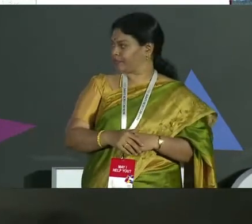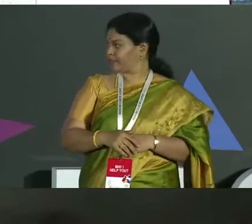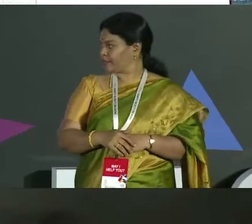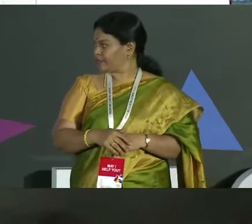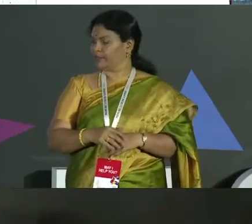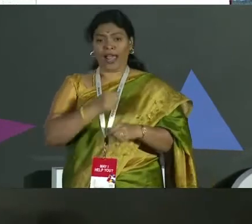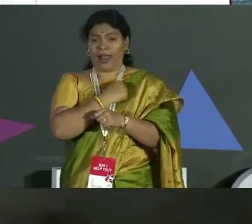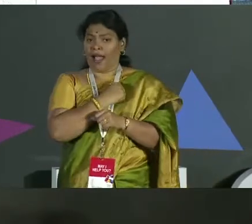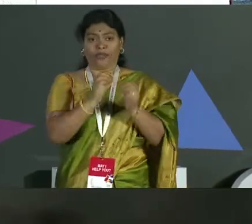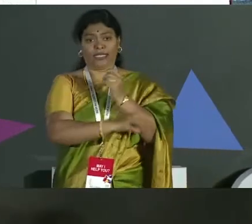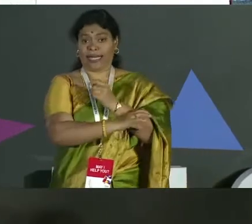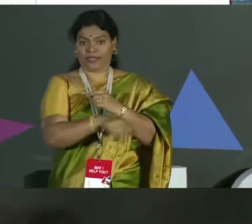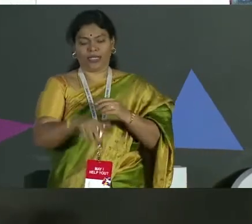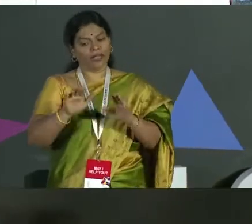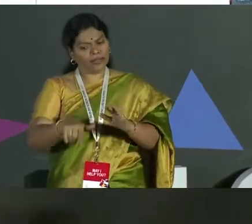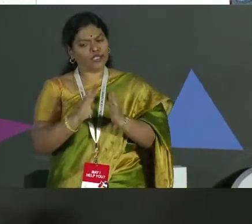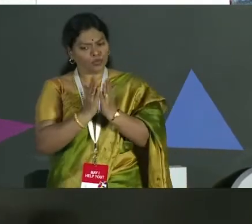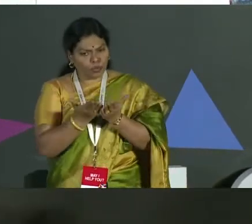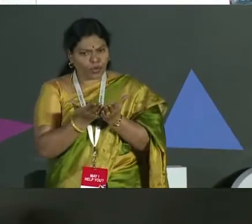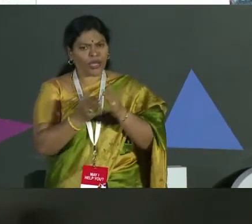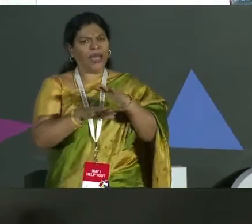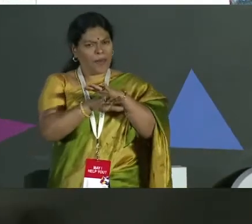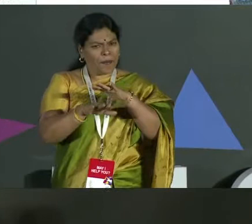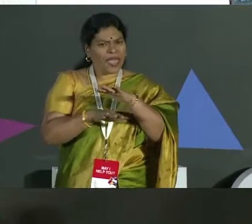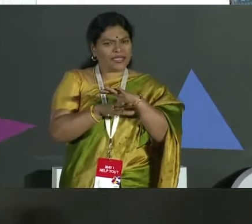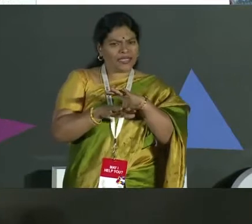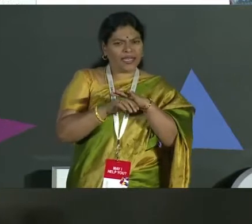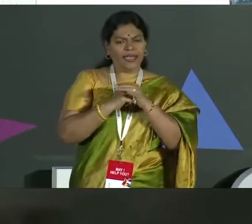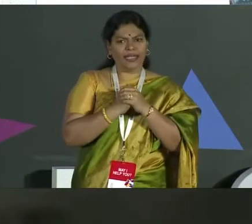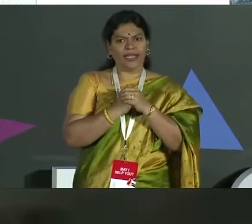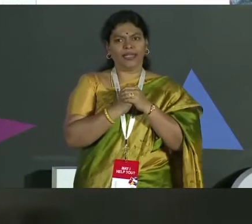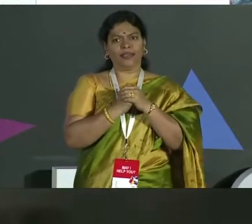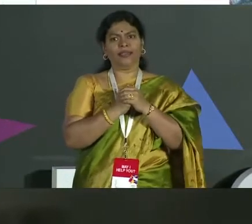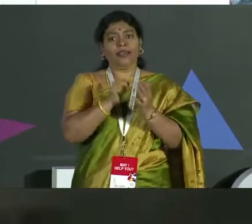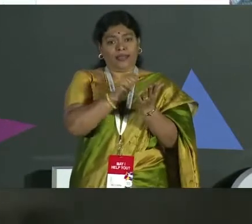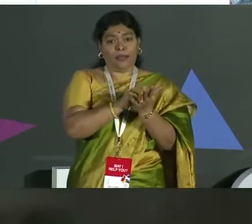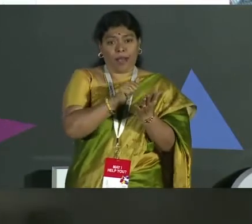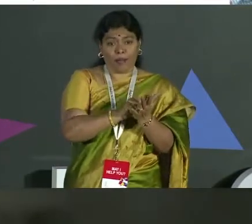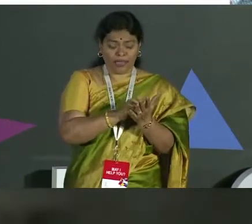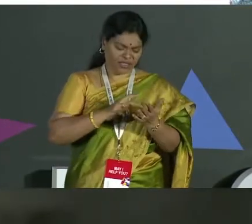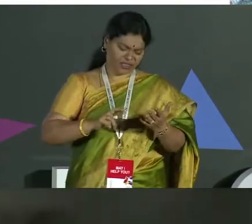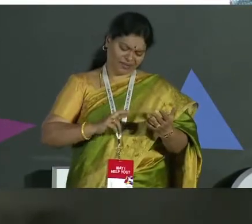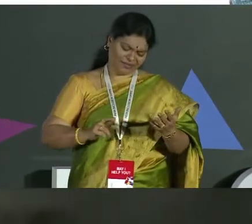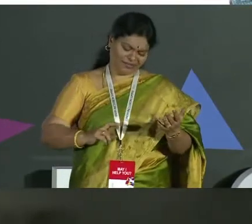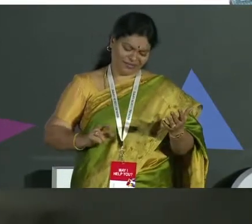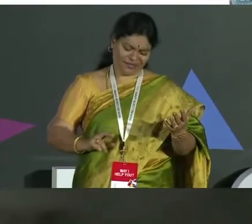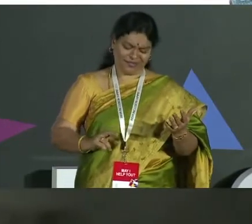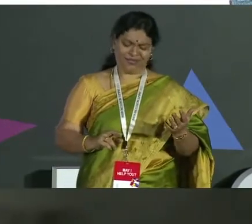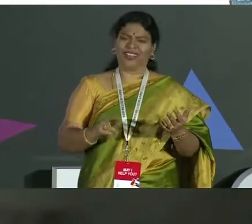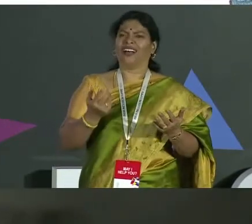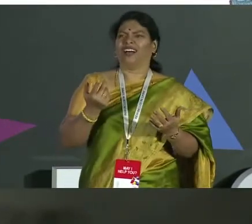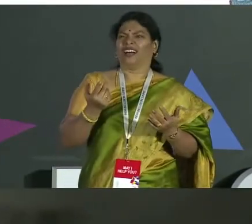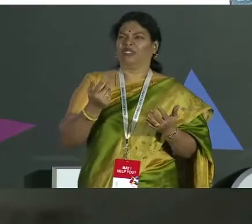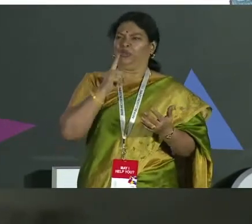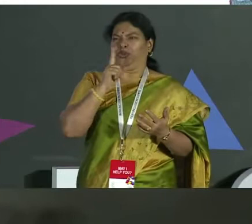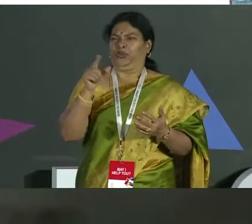Thank you. Now, this book, basically, Immortals of Melua, every single publisher who read it said, yaar, ye toh guaranteed flop